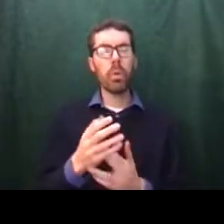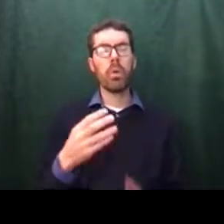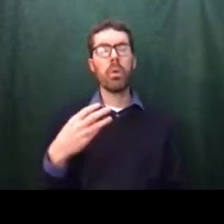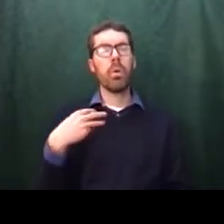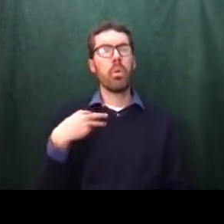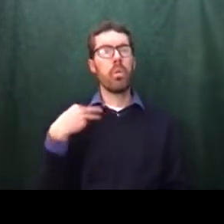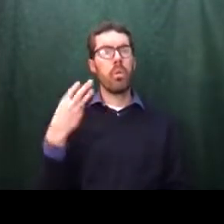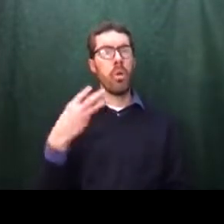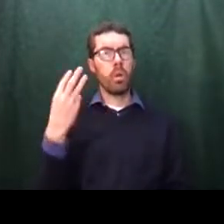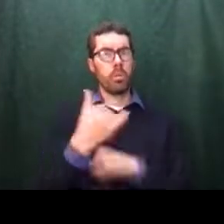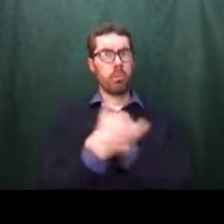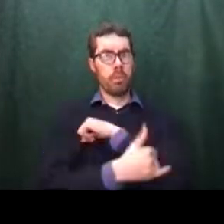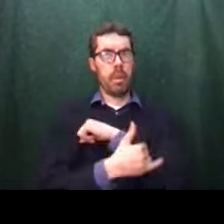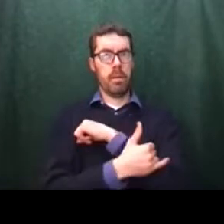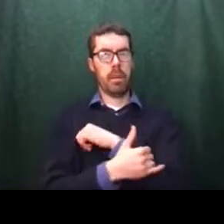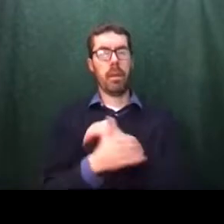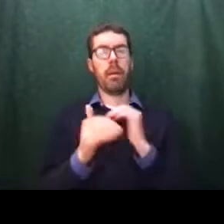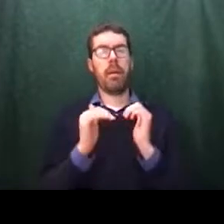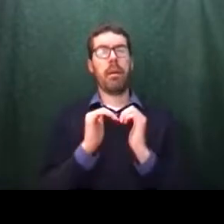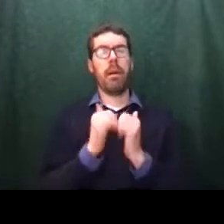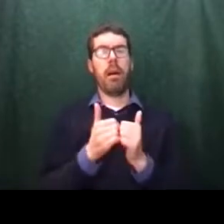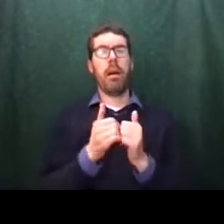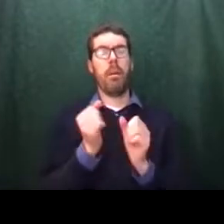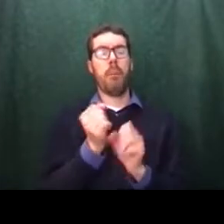County make sure that we are